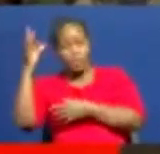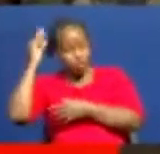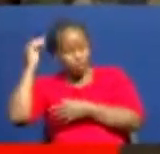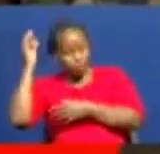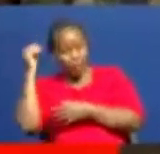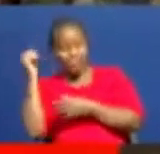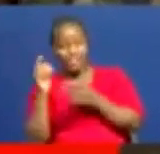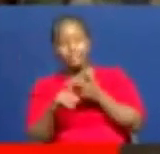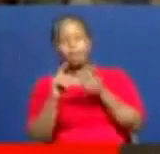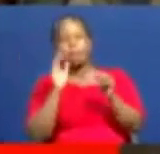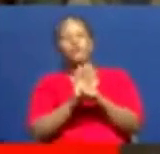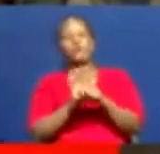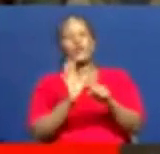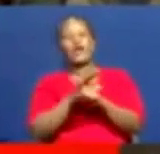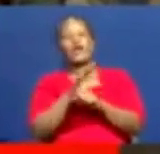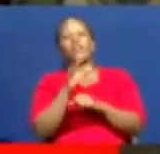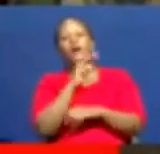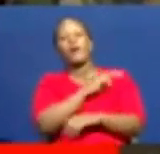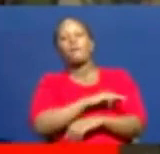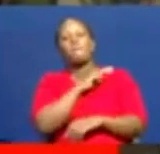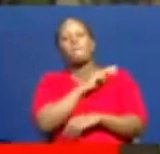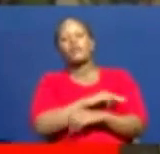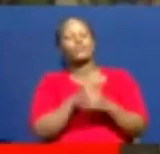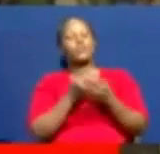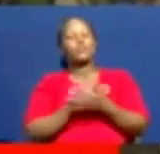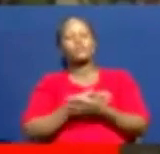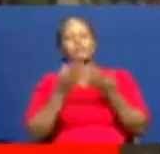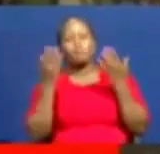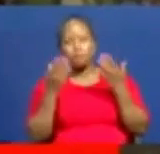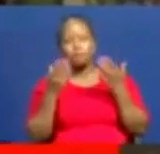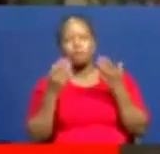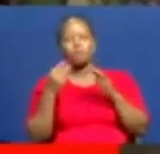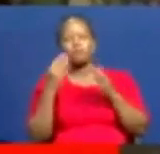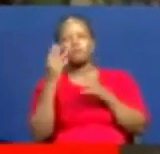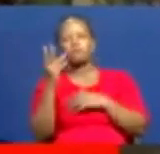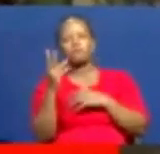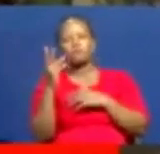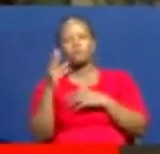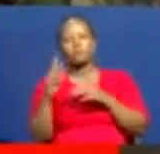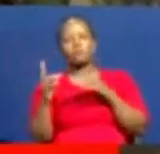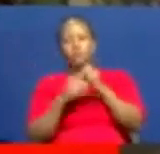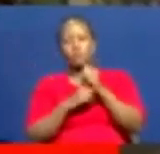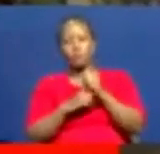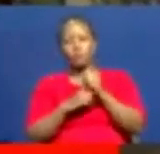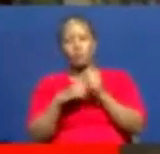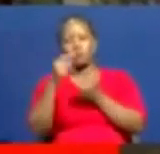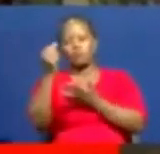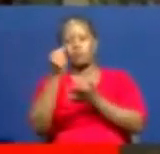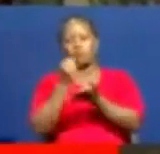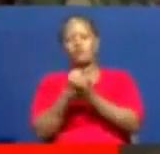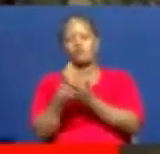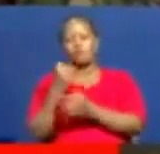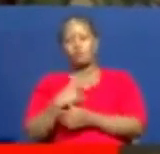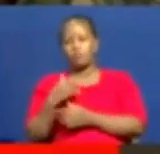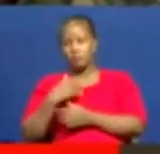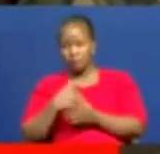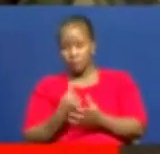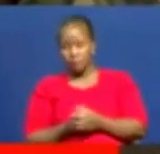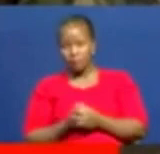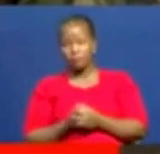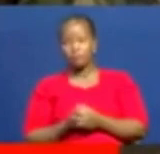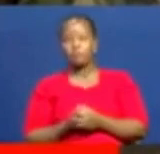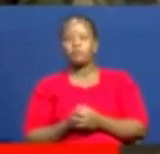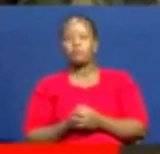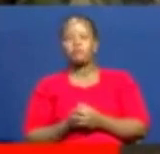deployed in other missions across the globe in the 46 deployments that we have done